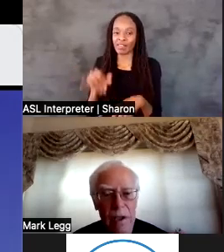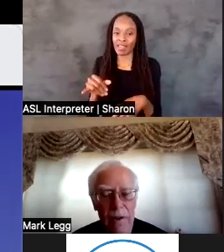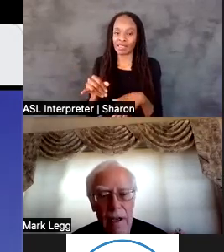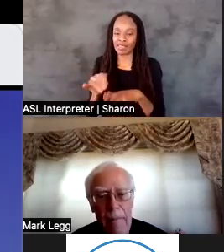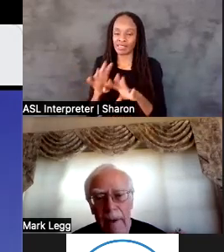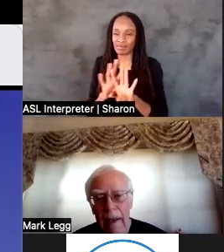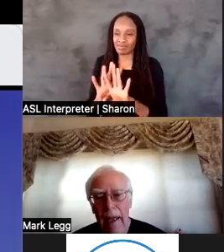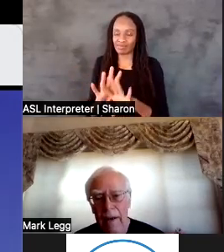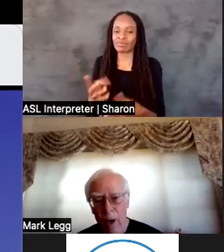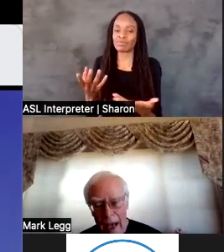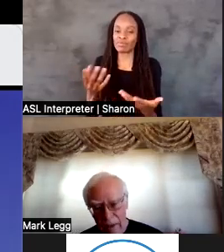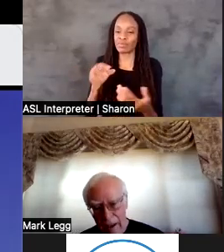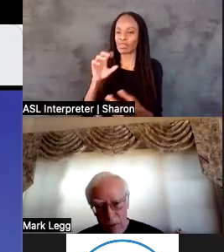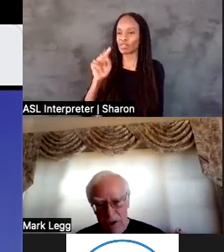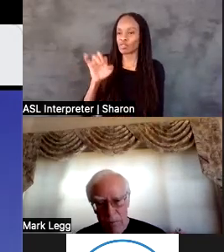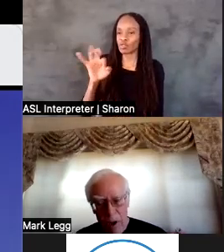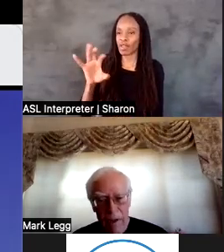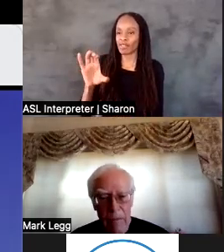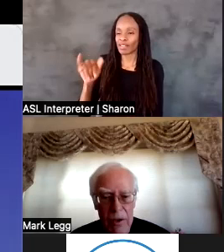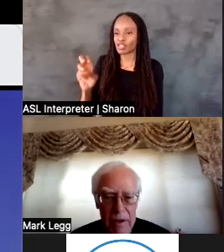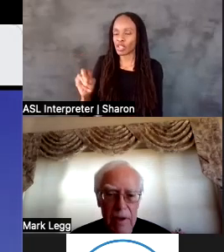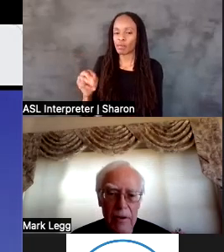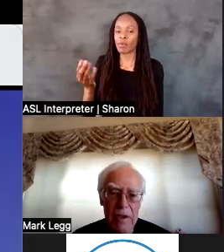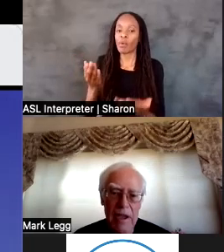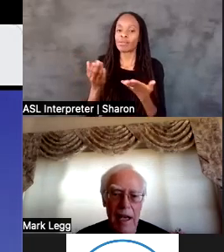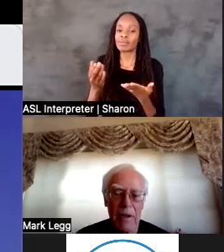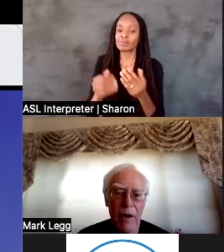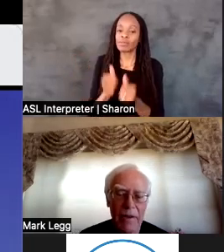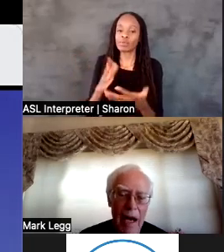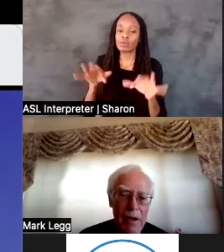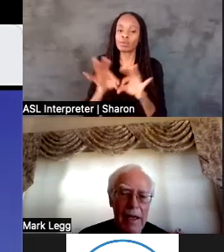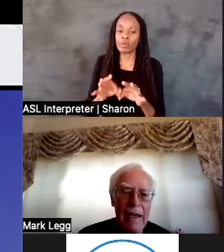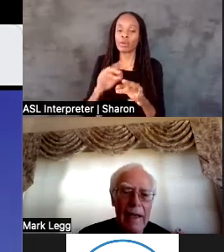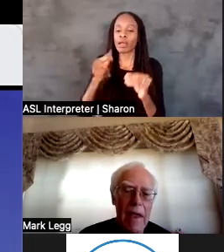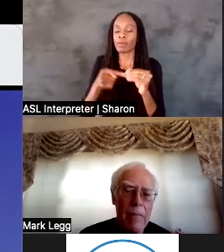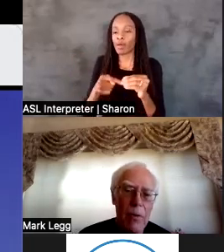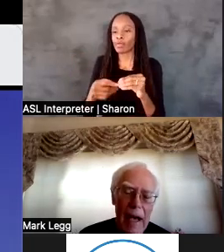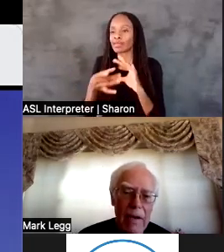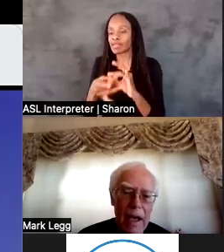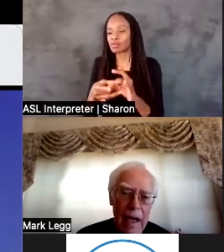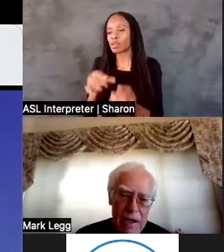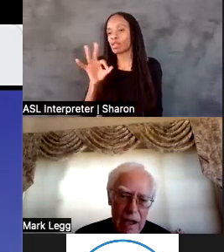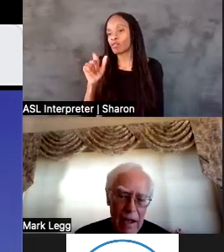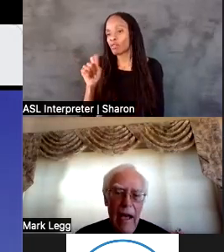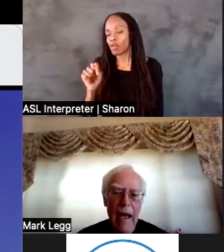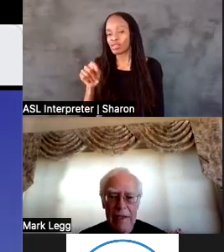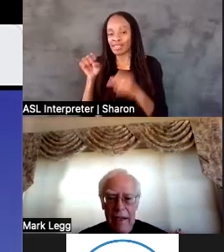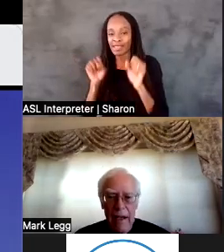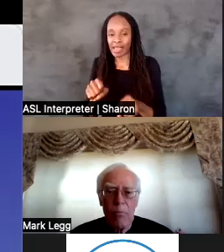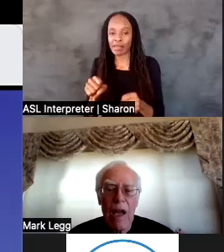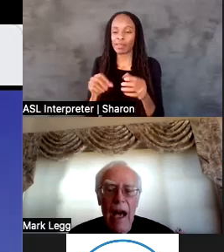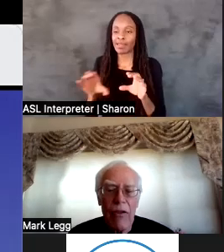are still there. And what I think the most important thing about those detachment faults, not only can they be reactivated